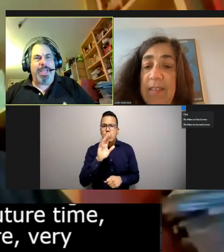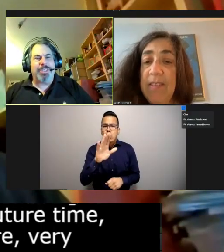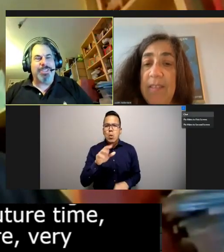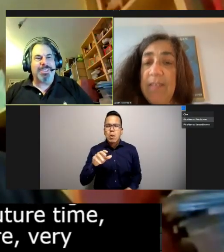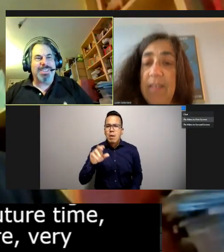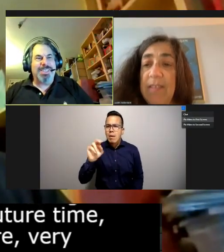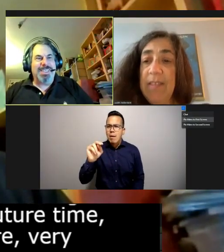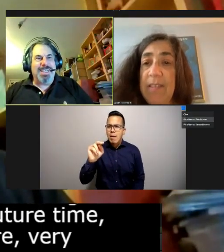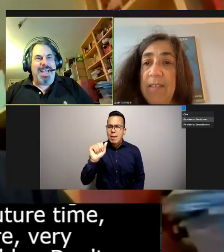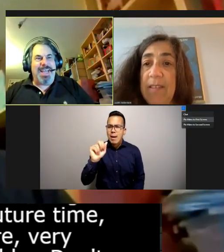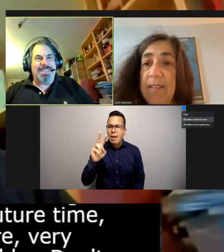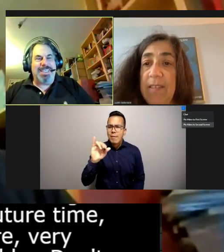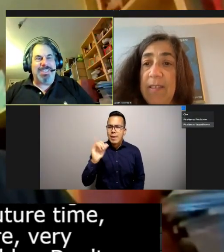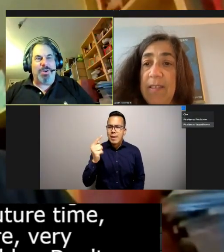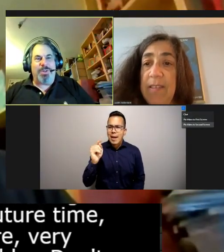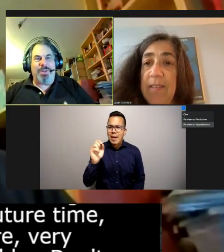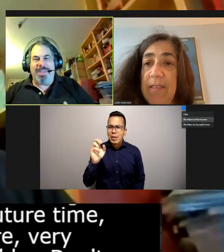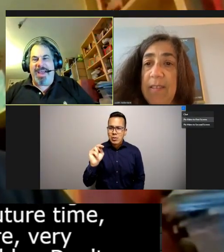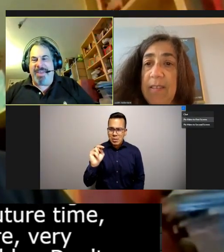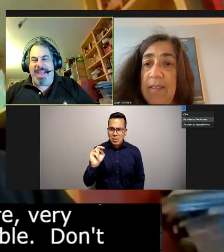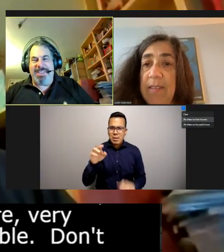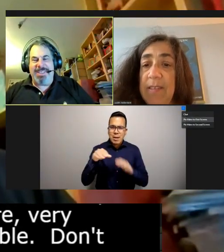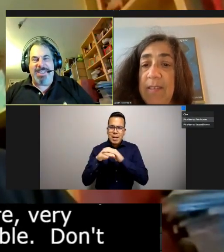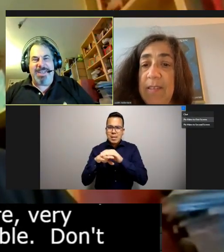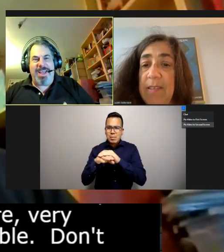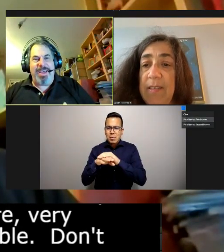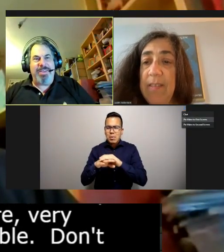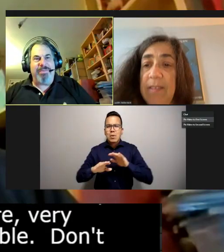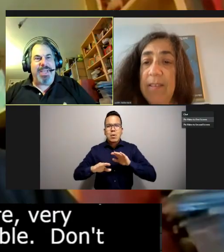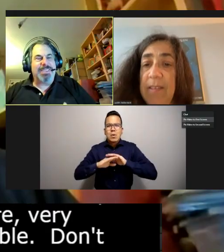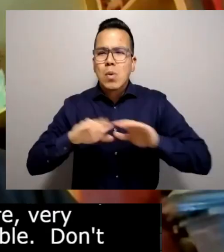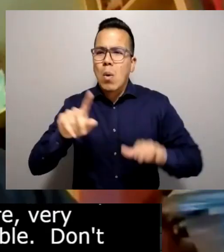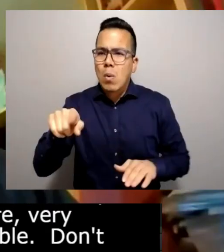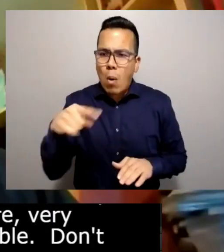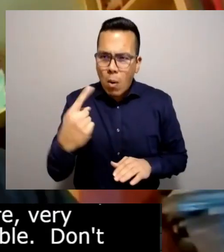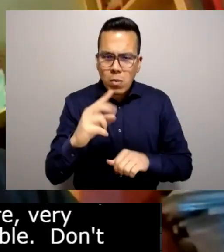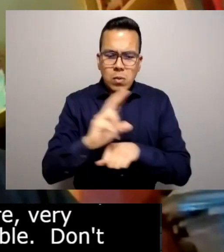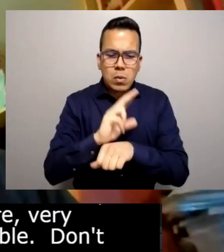use pictures as the sole navigation device.